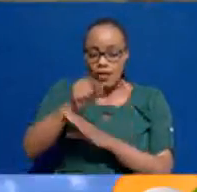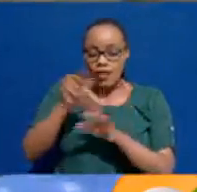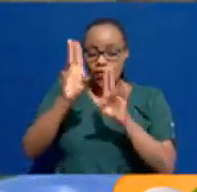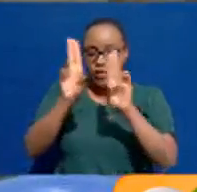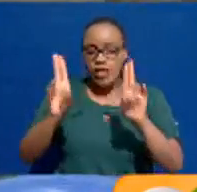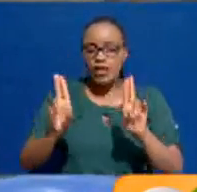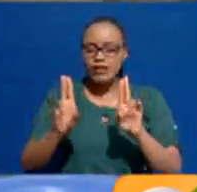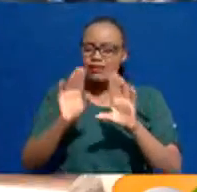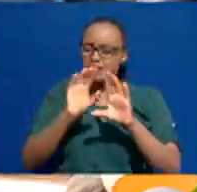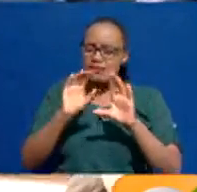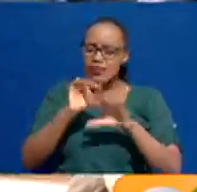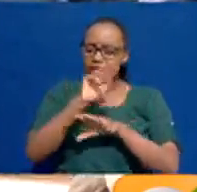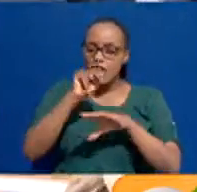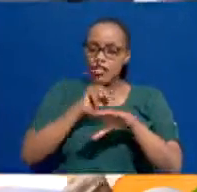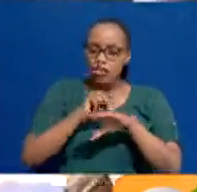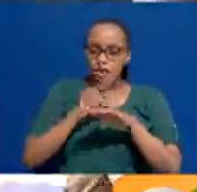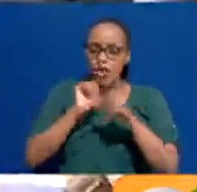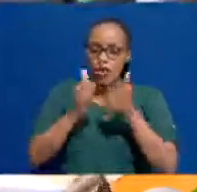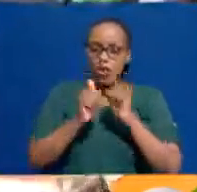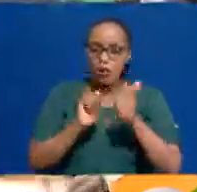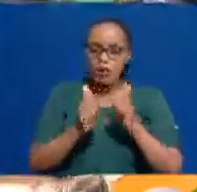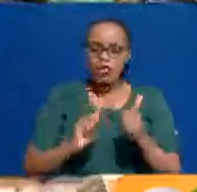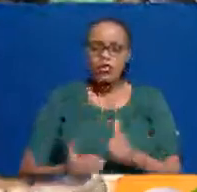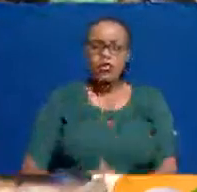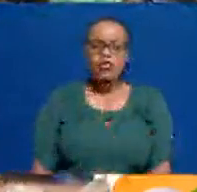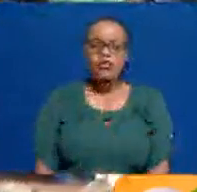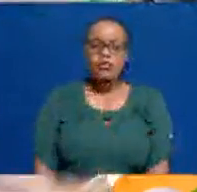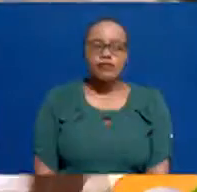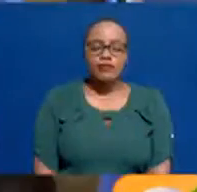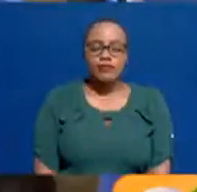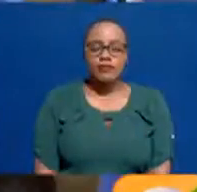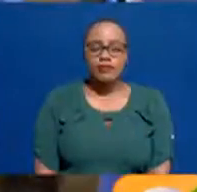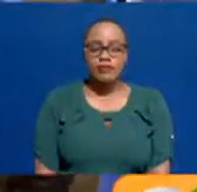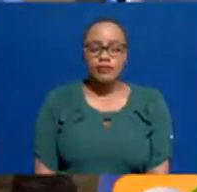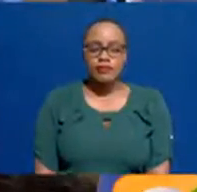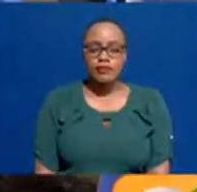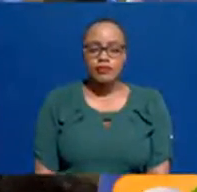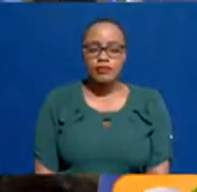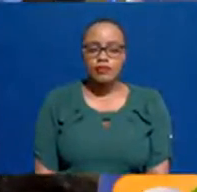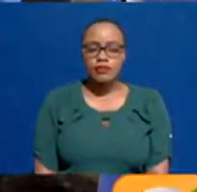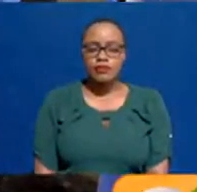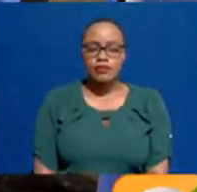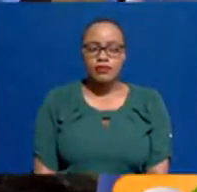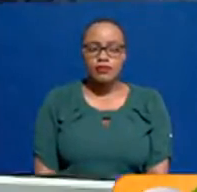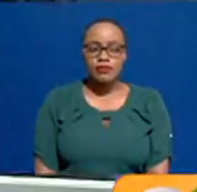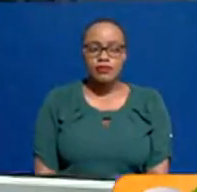kitaifa mwaka huu. Seth Olale, Runinga ya Citizen, Nairobi.